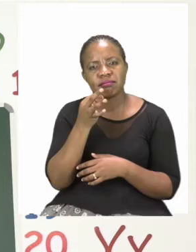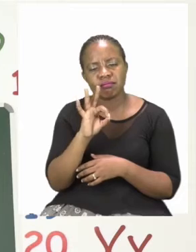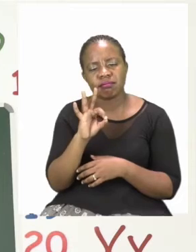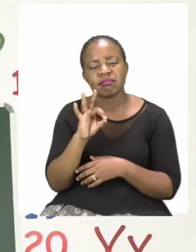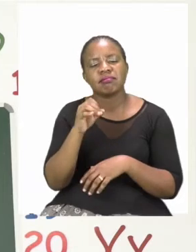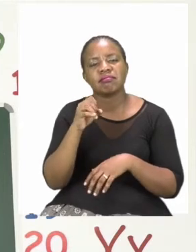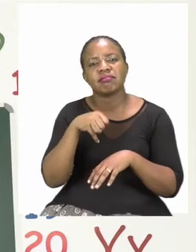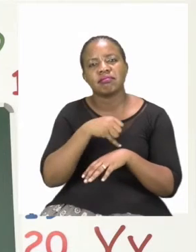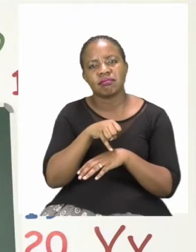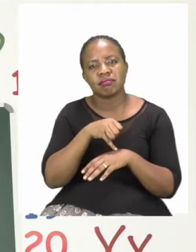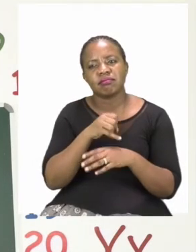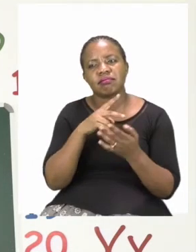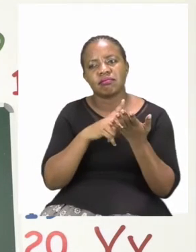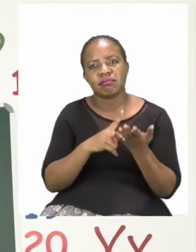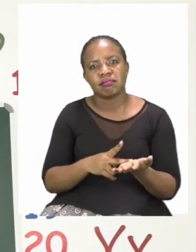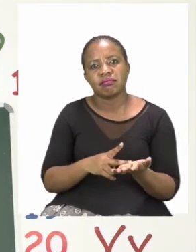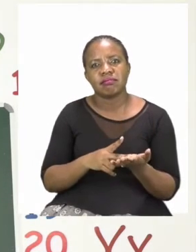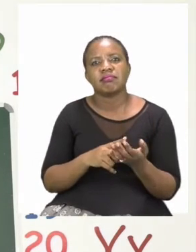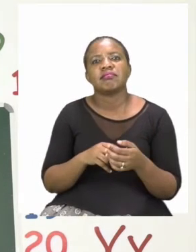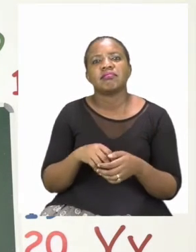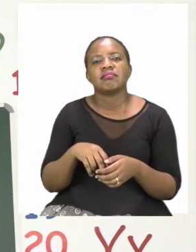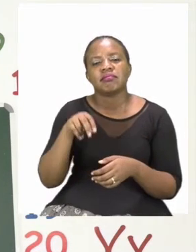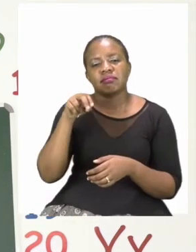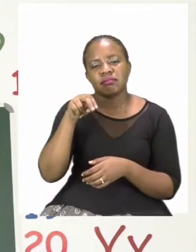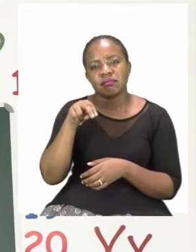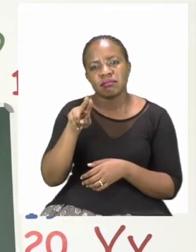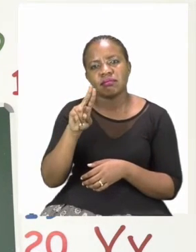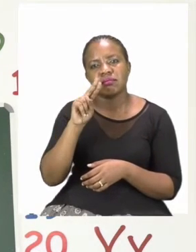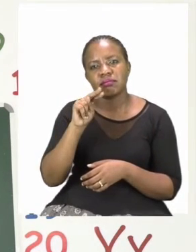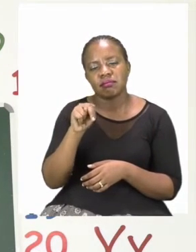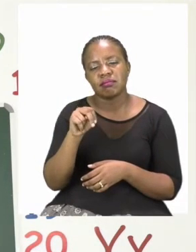So we are going to write the word units.